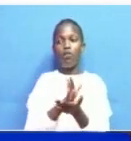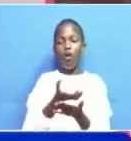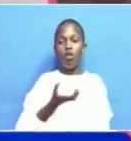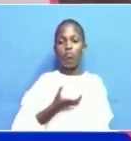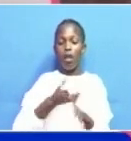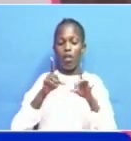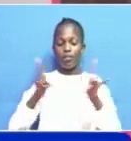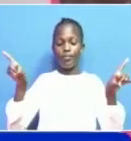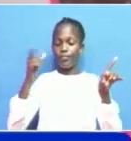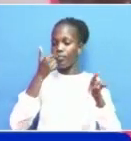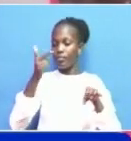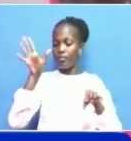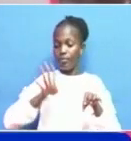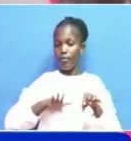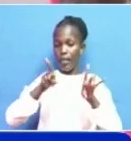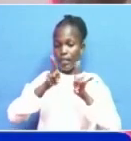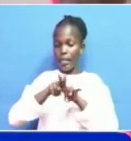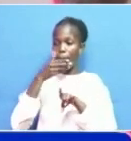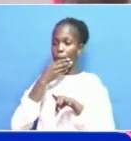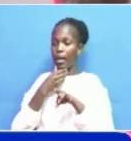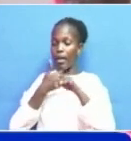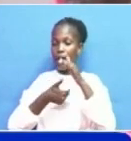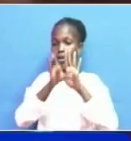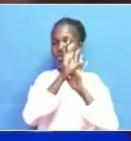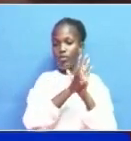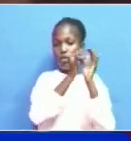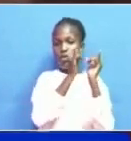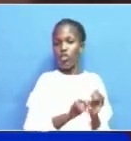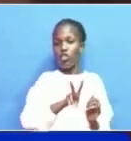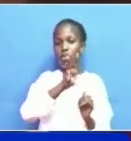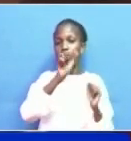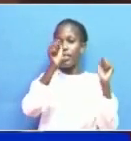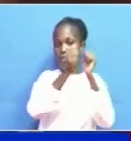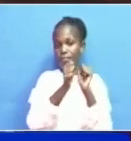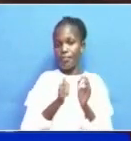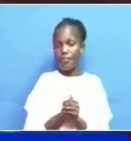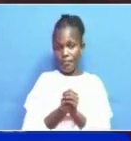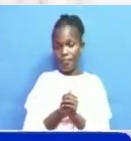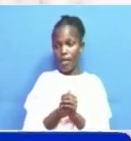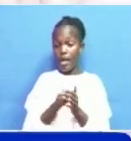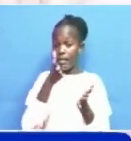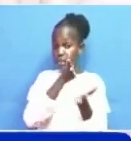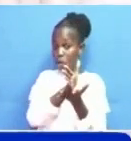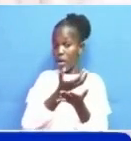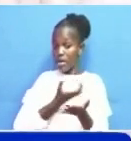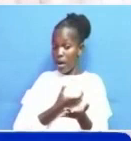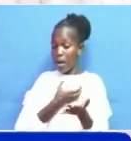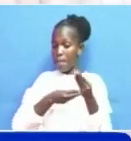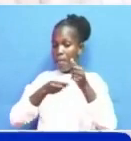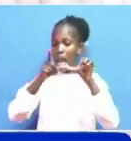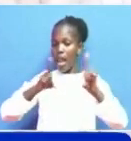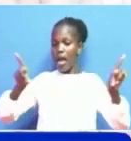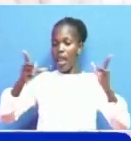land. Ndema wetakana mwitu otatumia huungu wa katiba kwa mwaka wa 2010 mena aki ya kudhoa